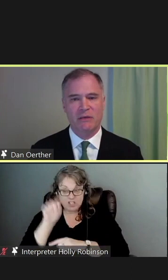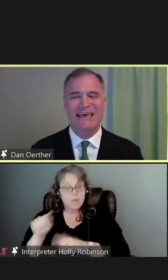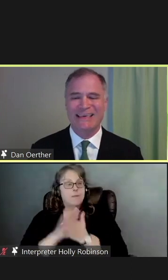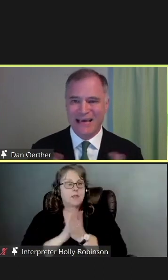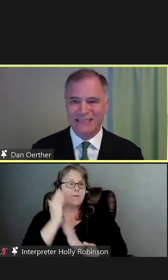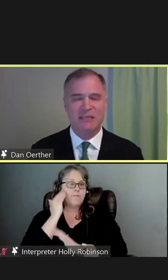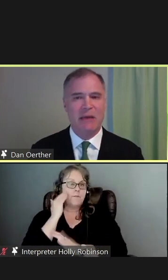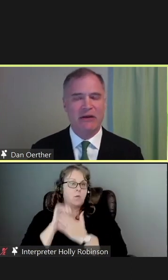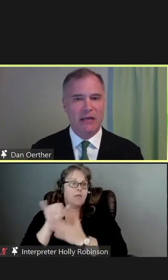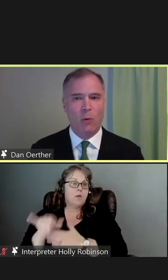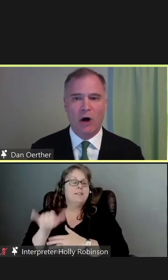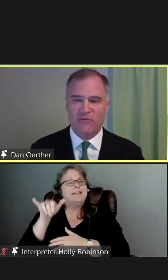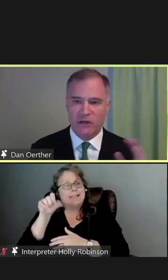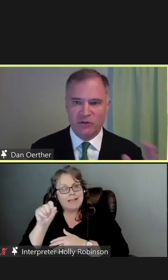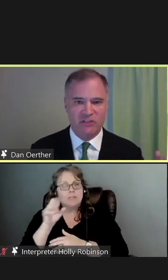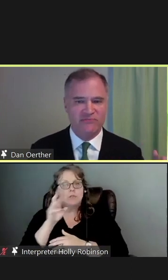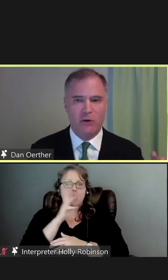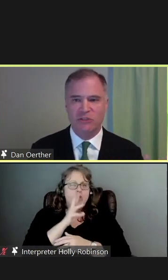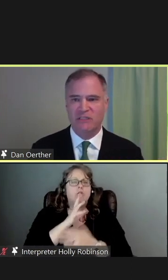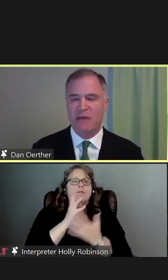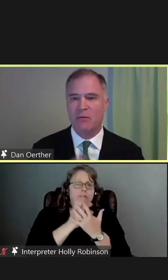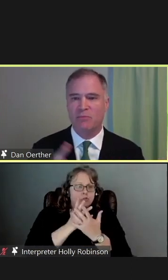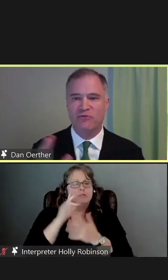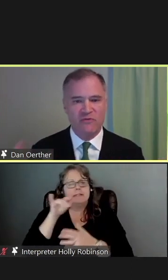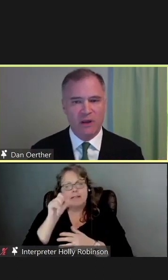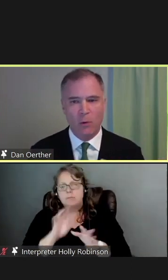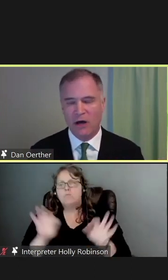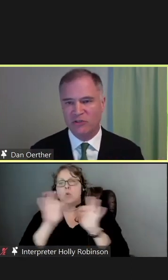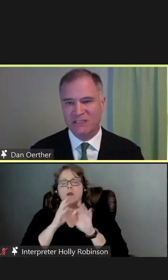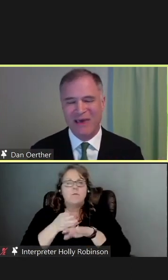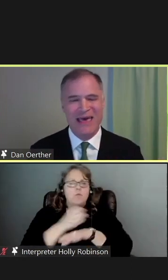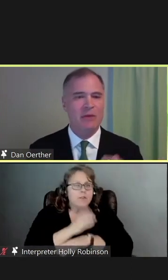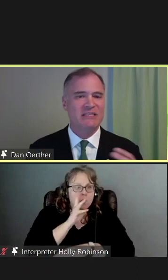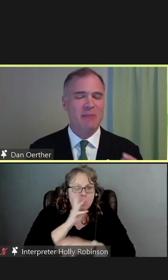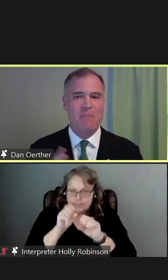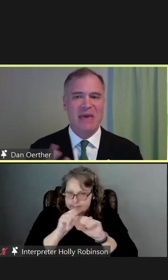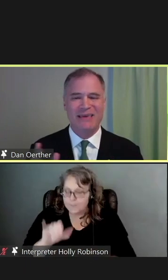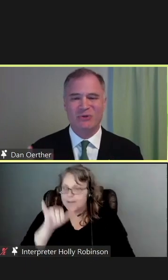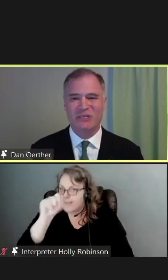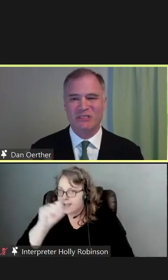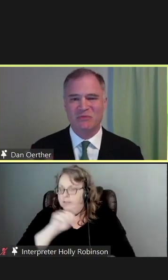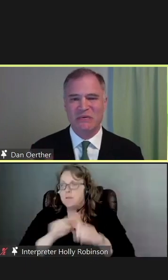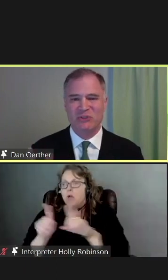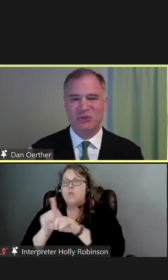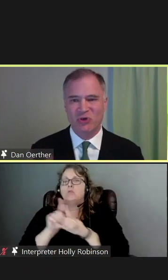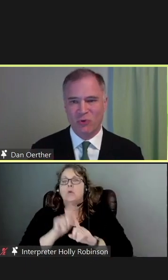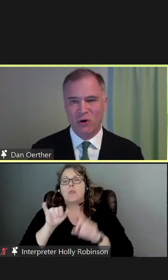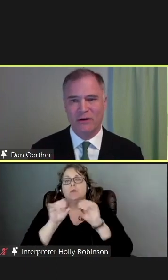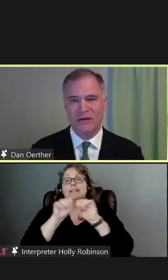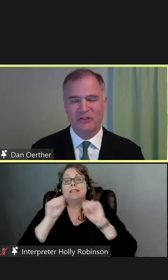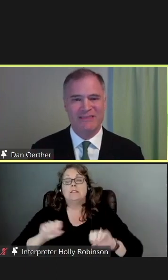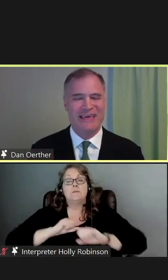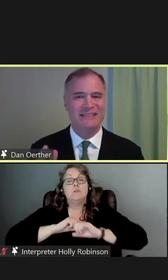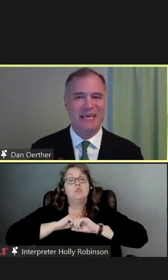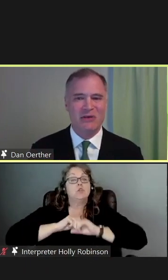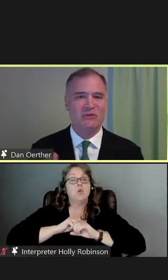with them. Yes, it's about getting water filters to folks and it's about improving water systems, but it's about making those systems be secure so